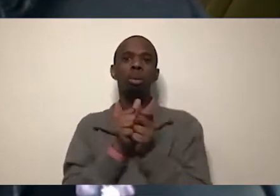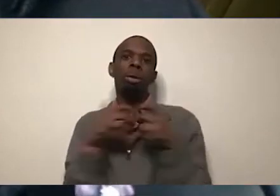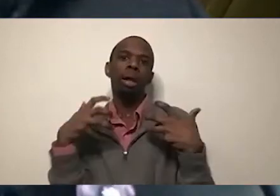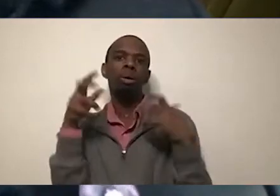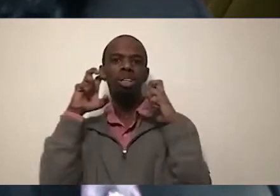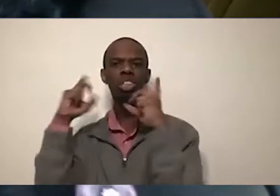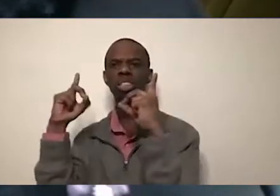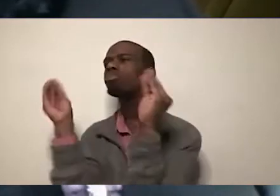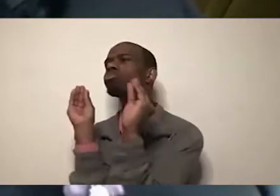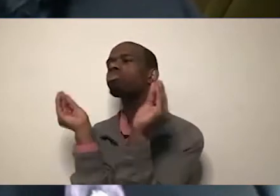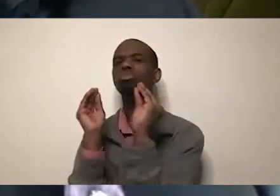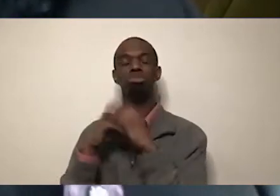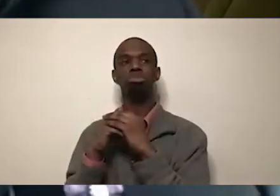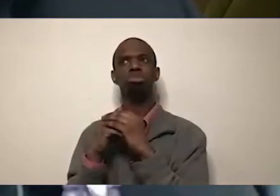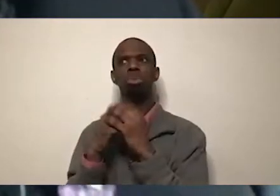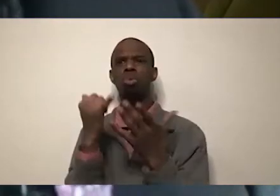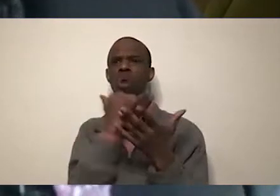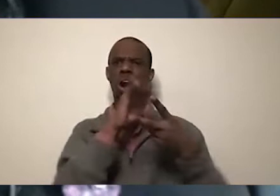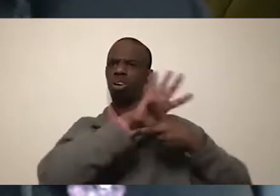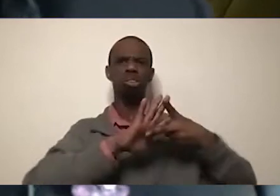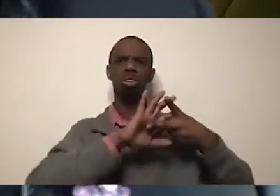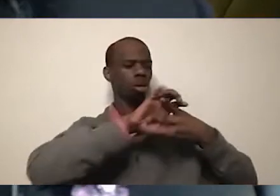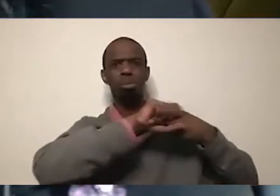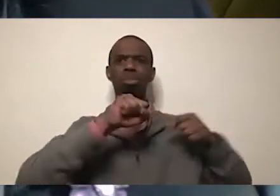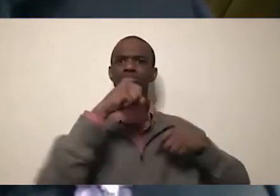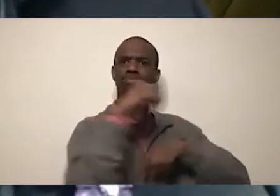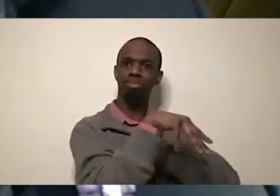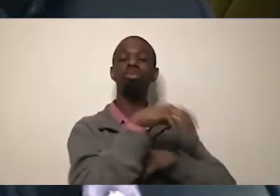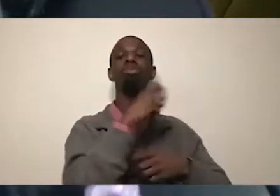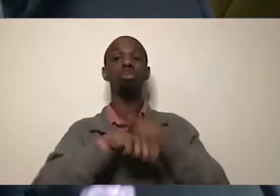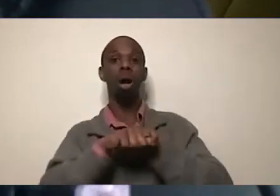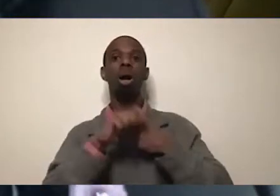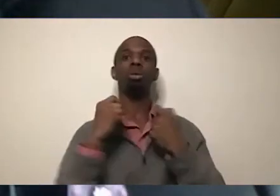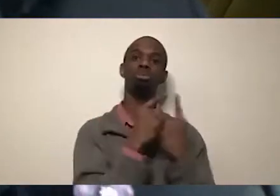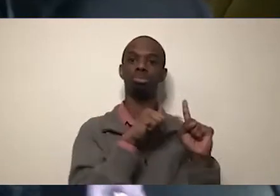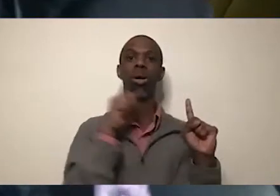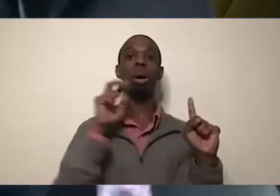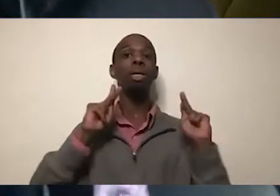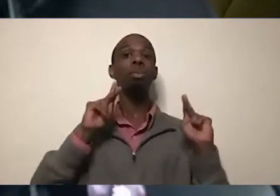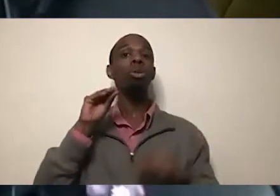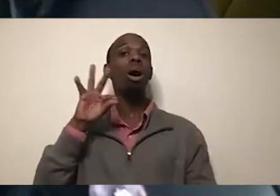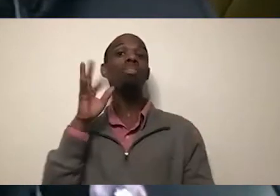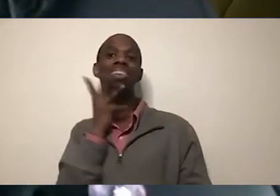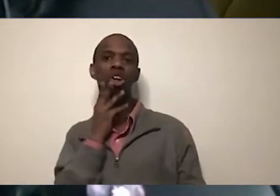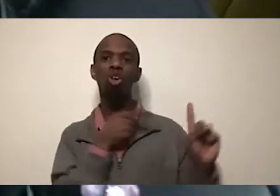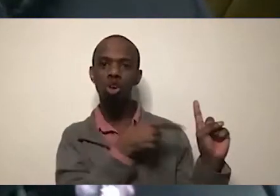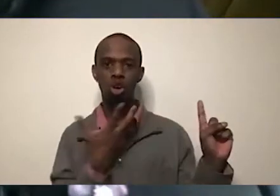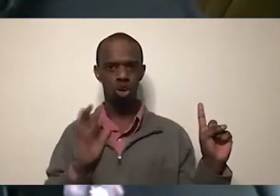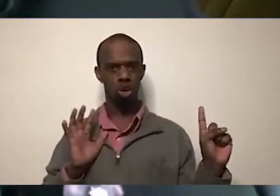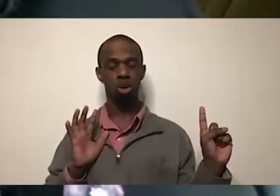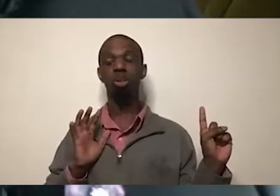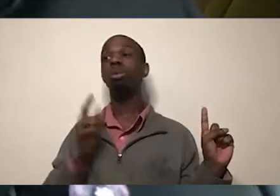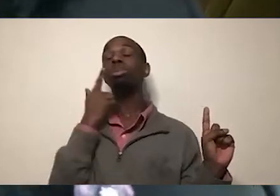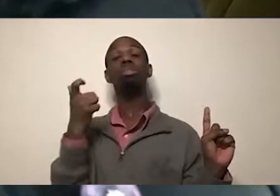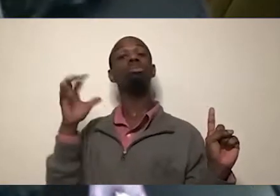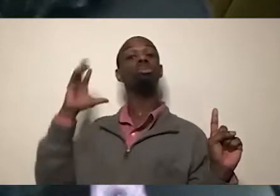at risk of being exposed to this. We don't like to talk about that because it's shameful to admit that racism is driving a lot of our healthcare